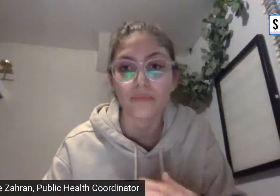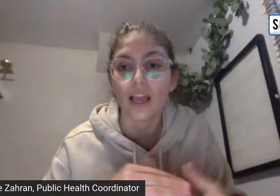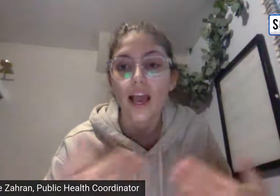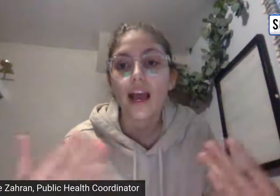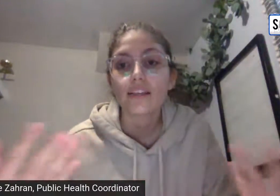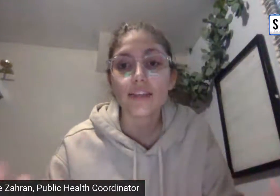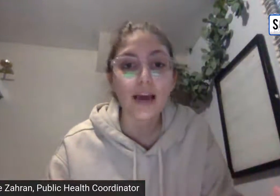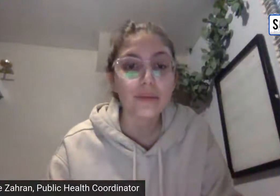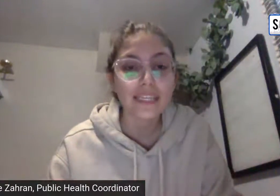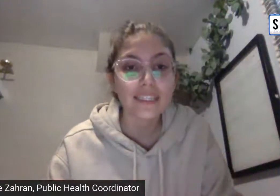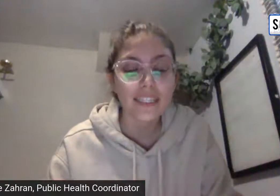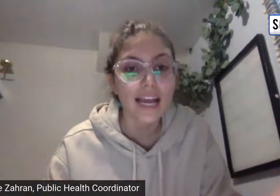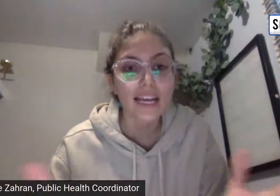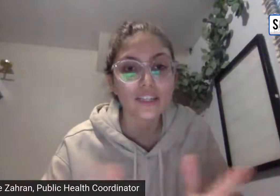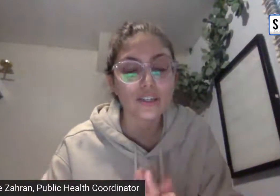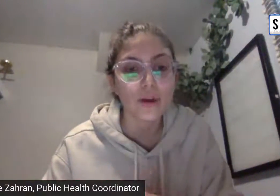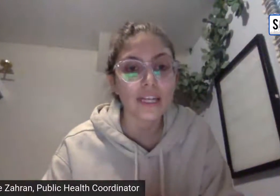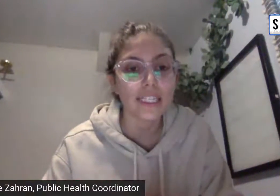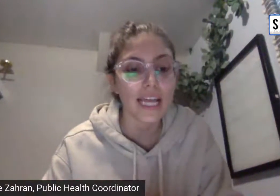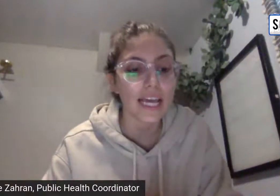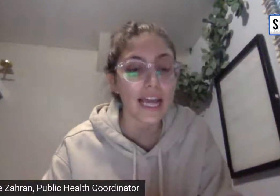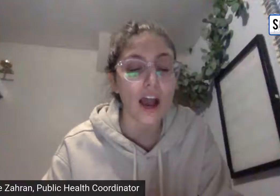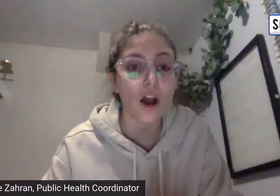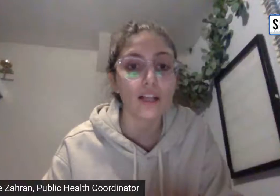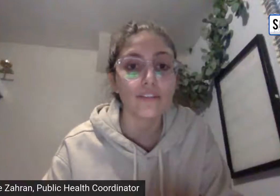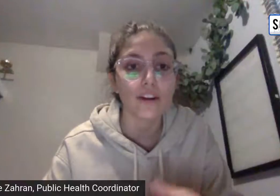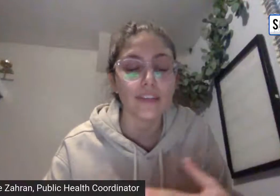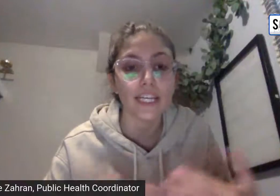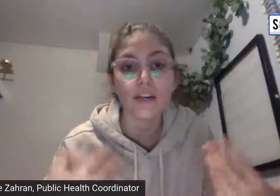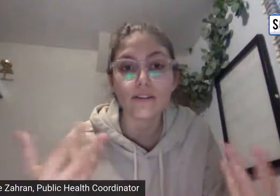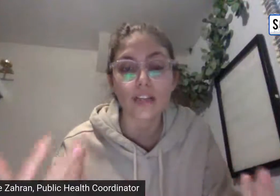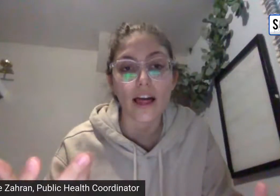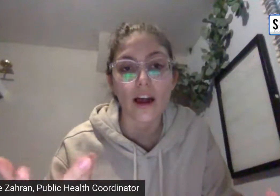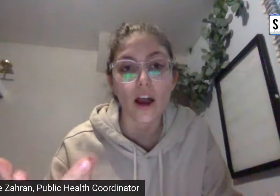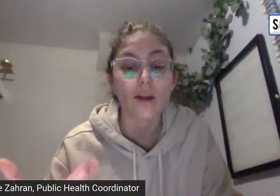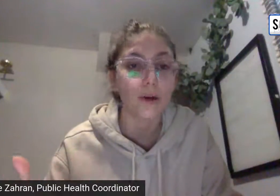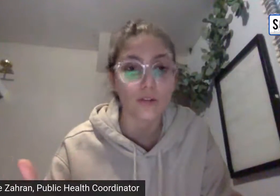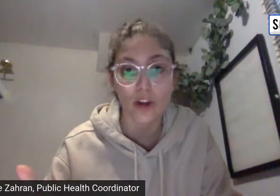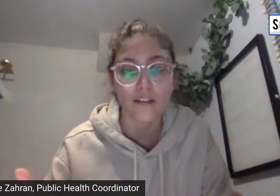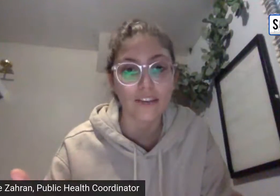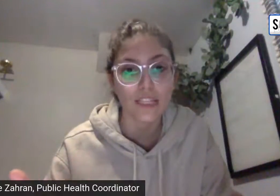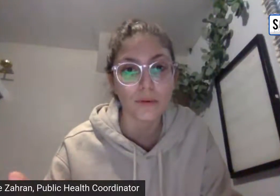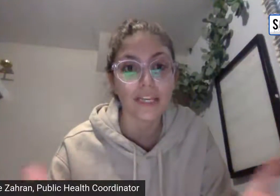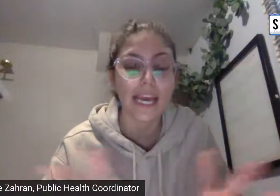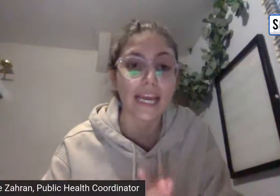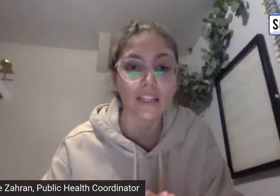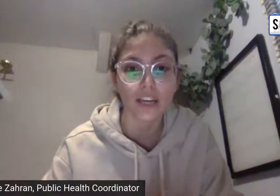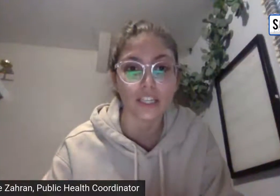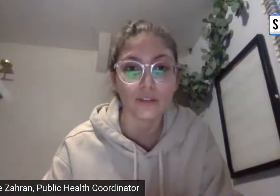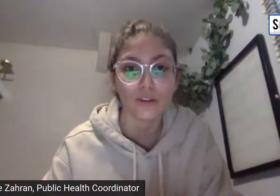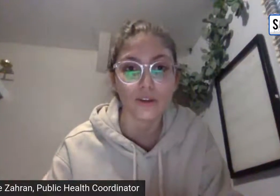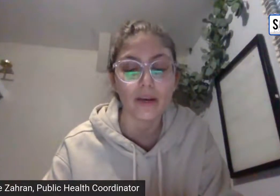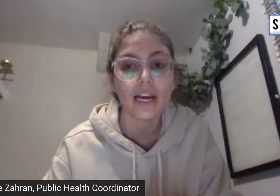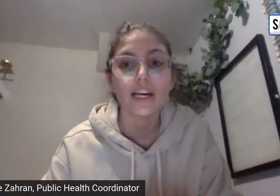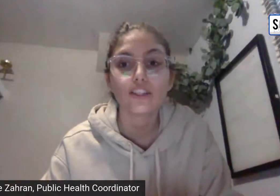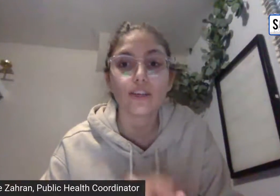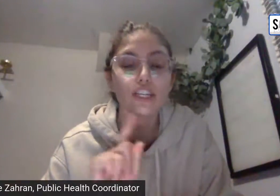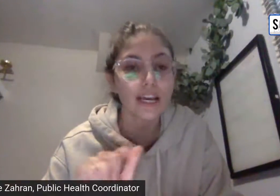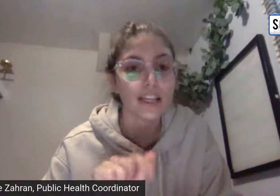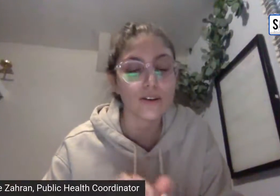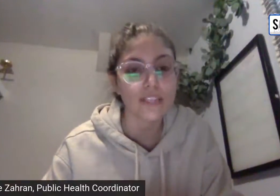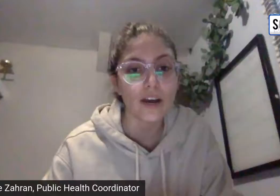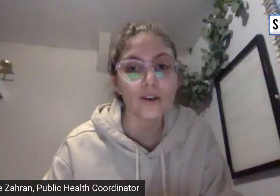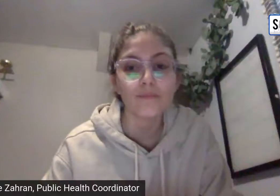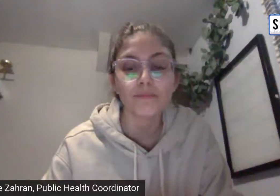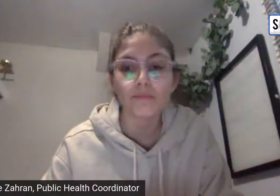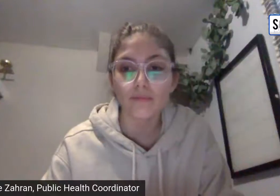Spanish. So that being said, I just want to say that all of our videos are posted on Facebook and on YouTube, so you can